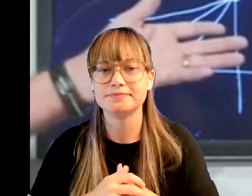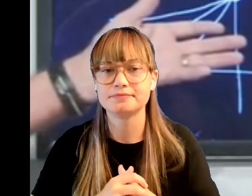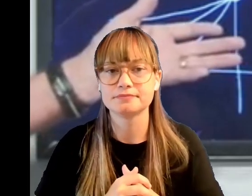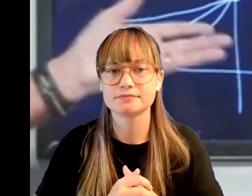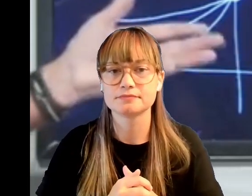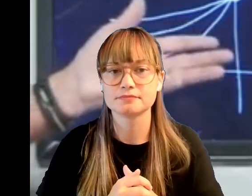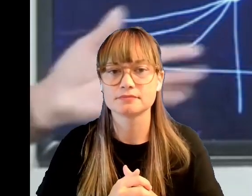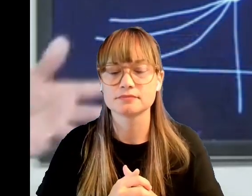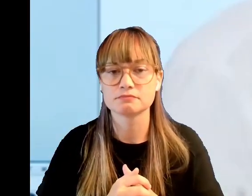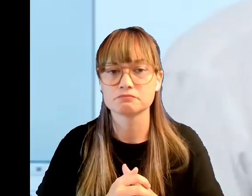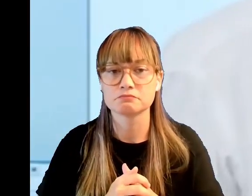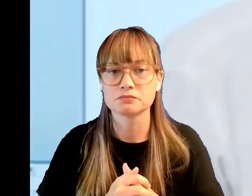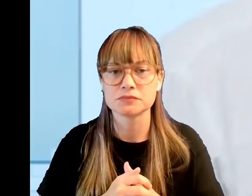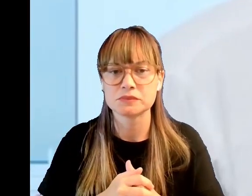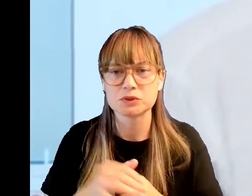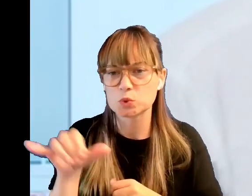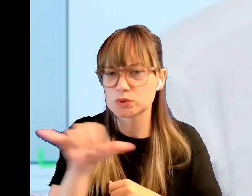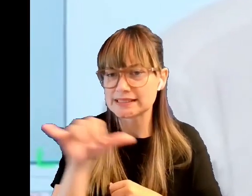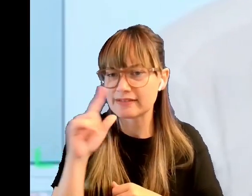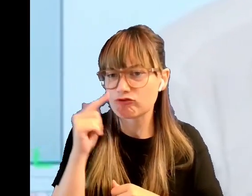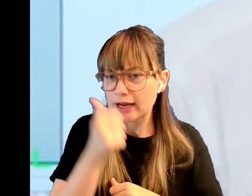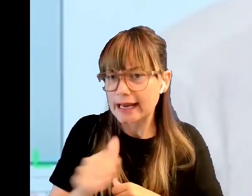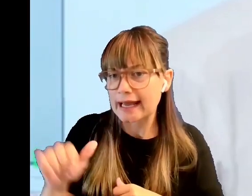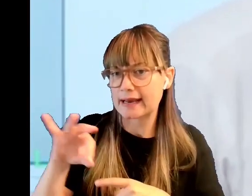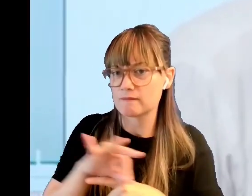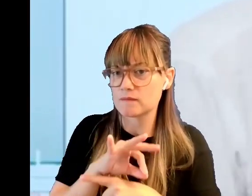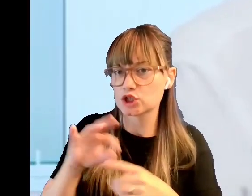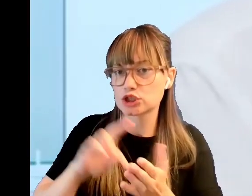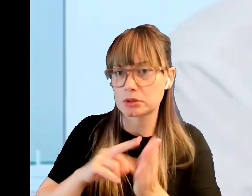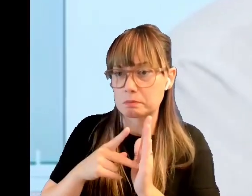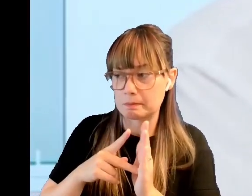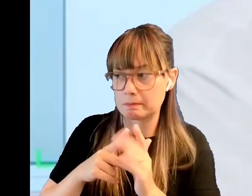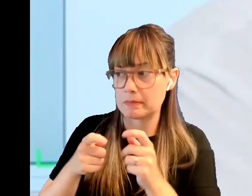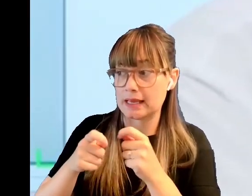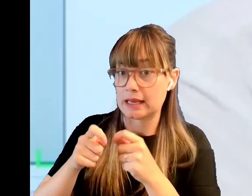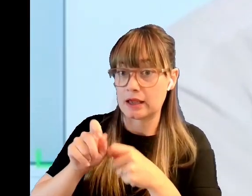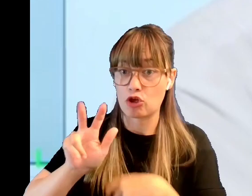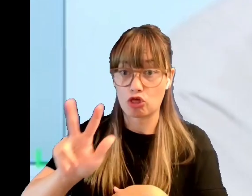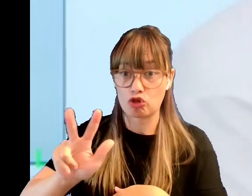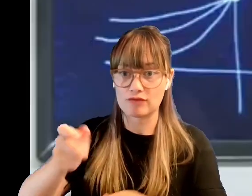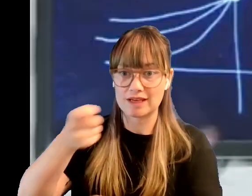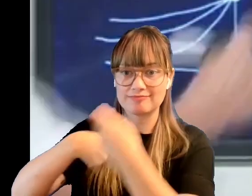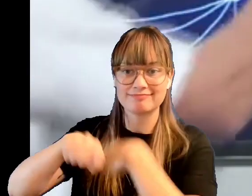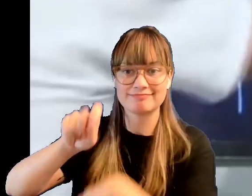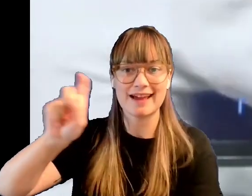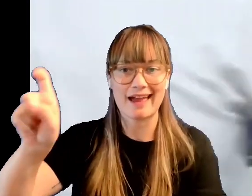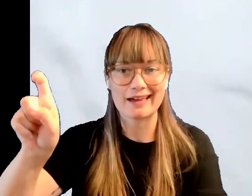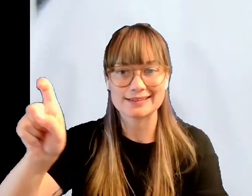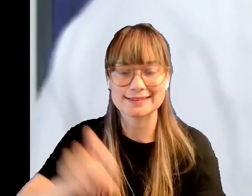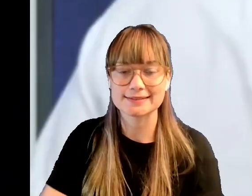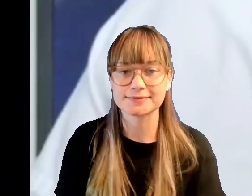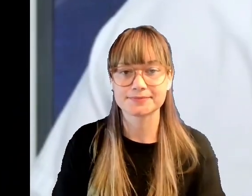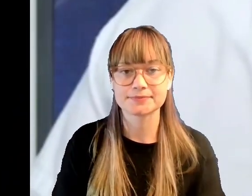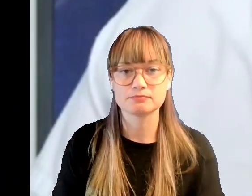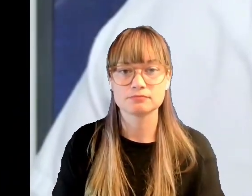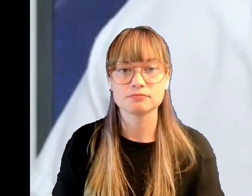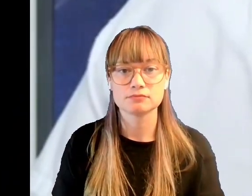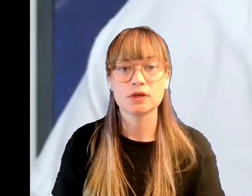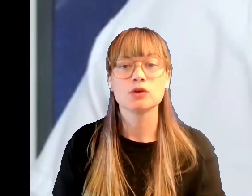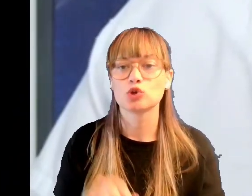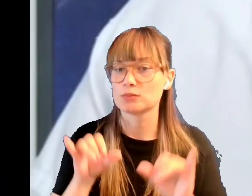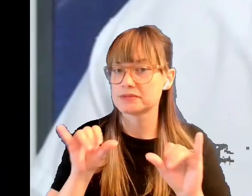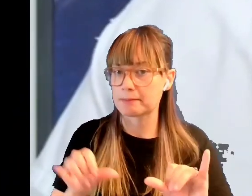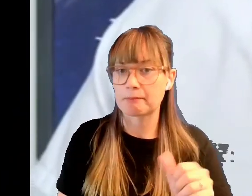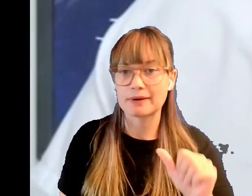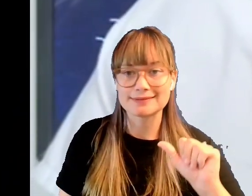calculate f of 3, and just like for any function, that just means you need to put 3 in for x. So the 10 is going to stay